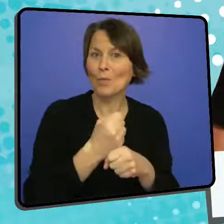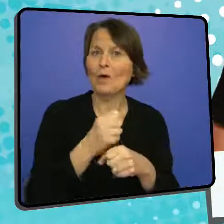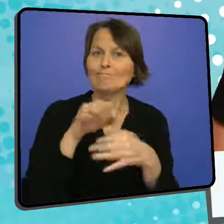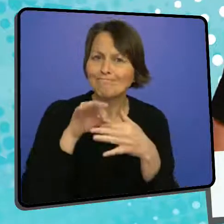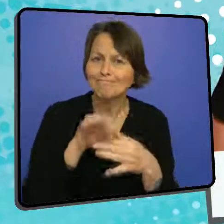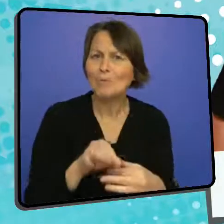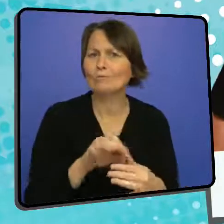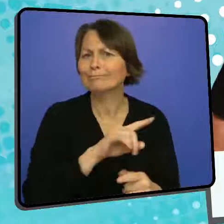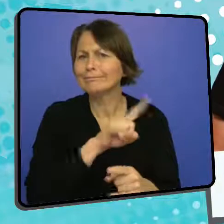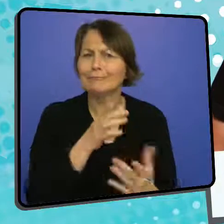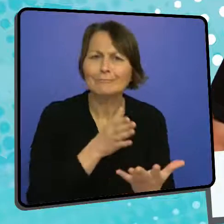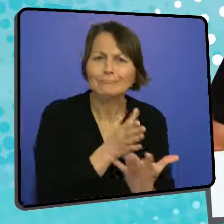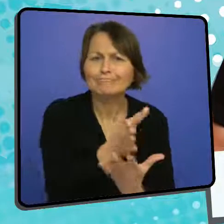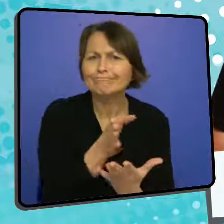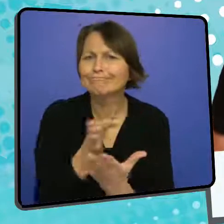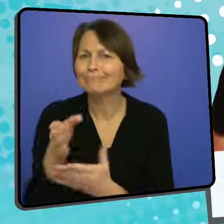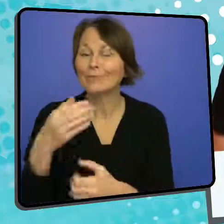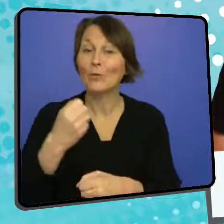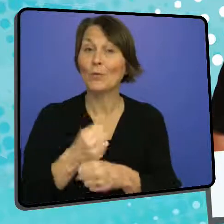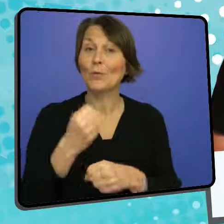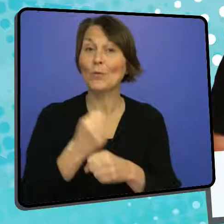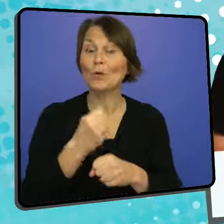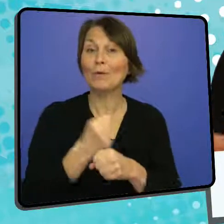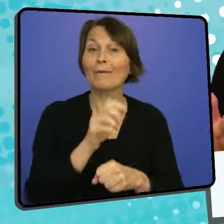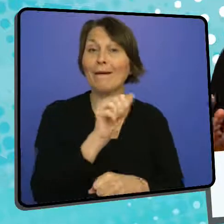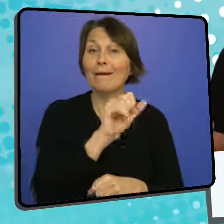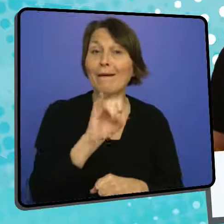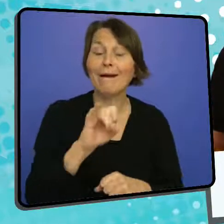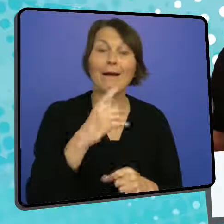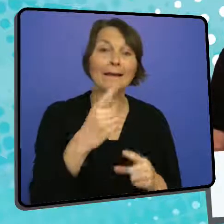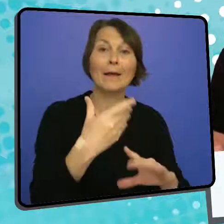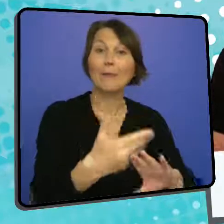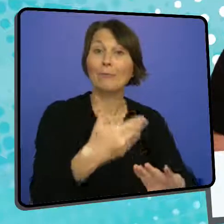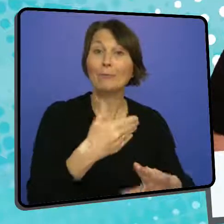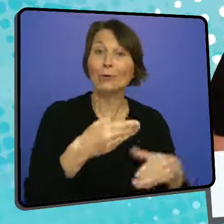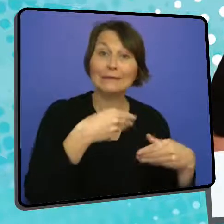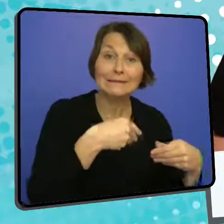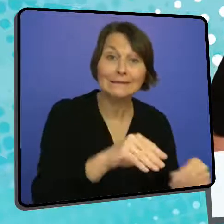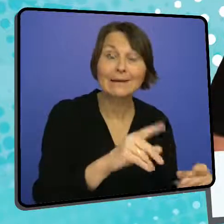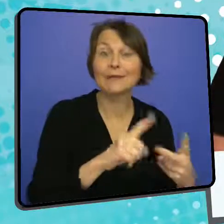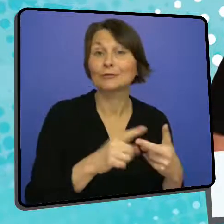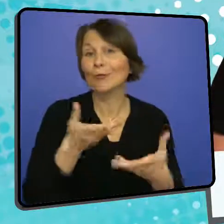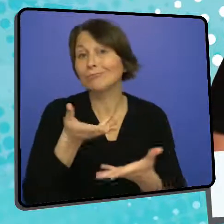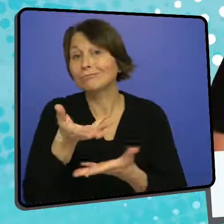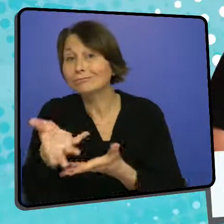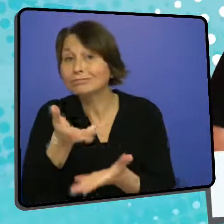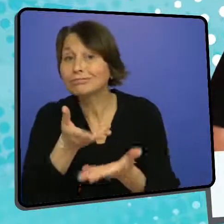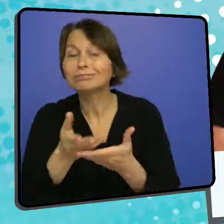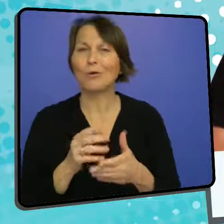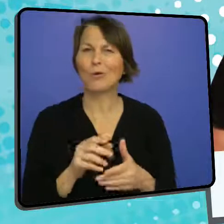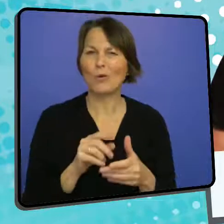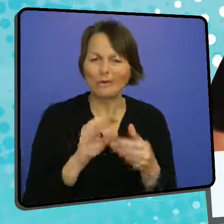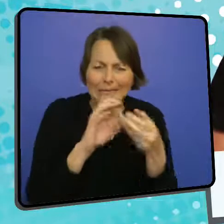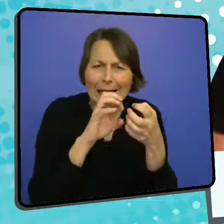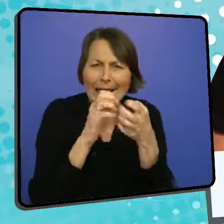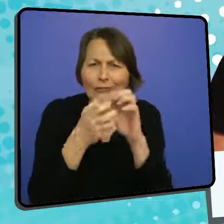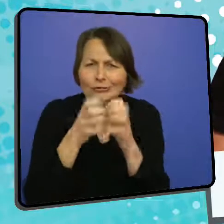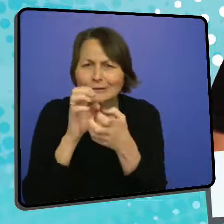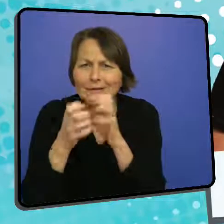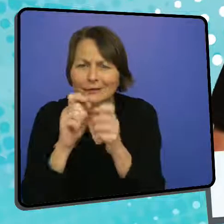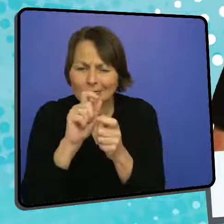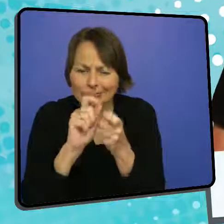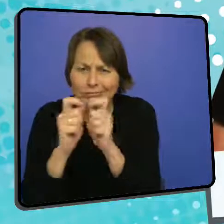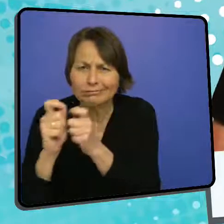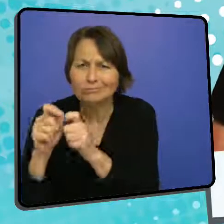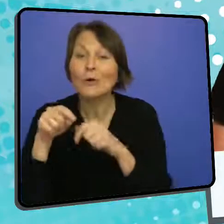from pre-sales, consultancy, to engineers and data scientists that actually create a deep